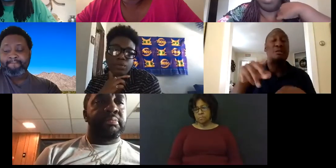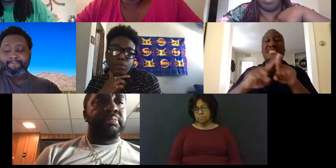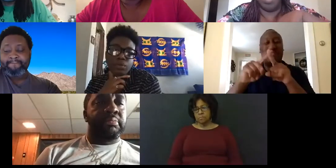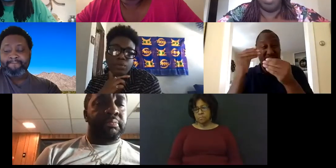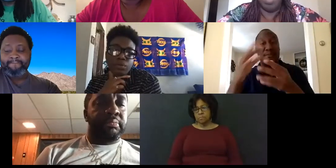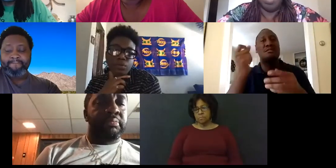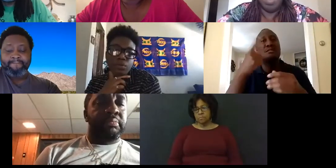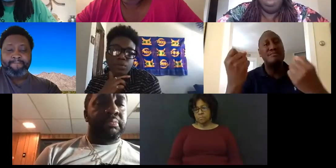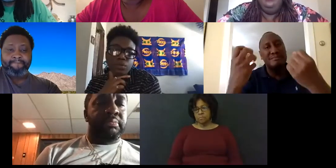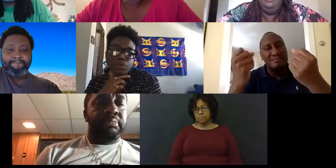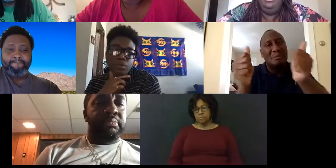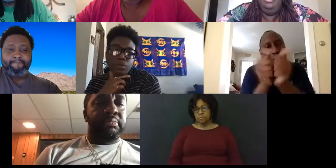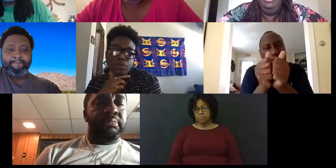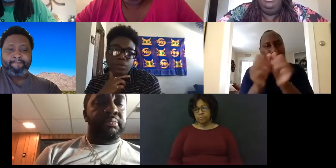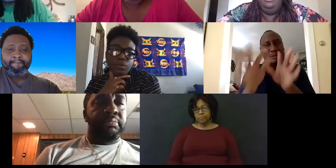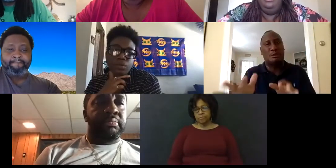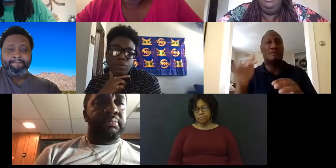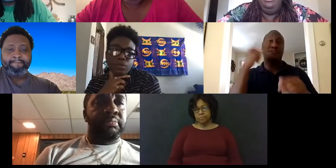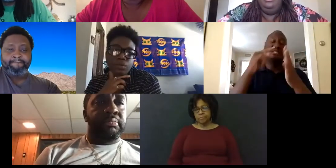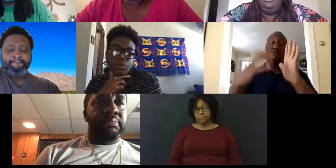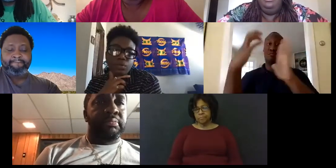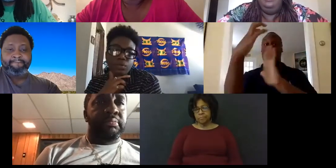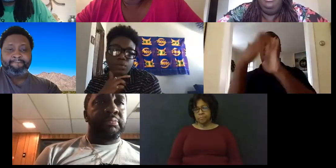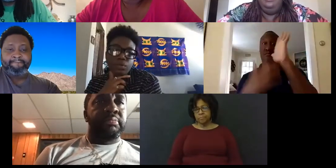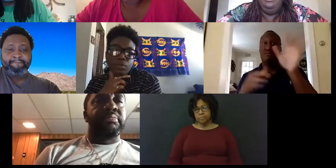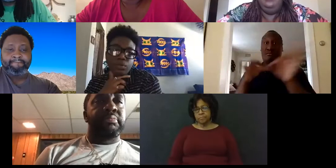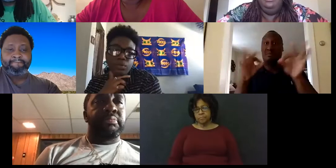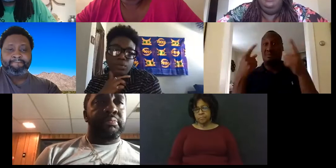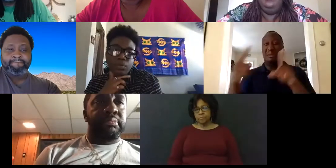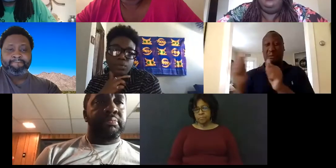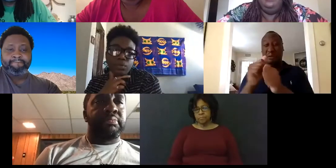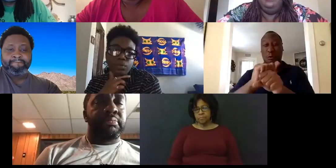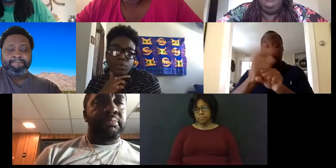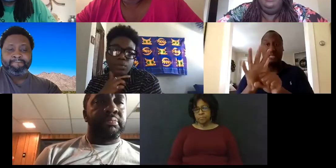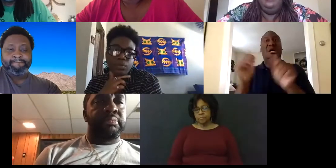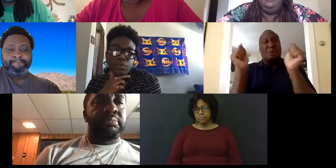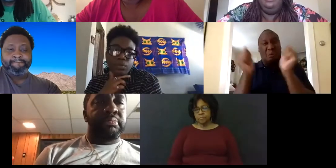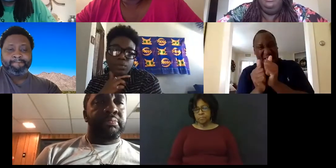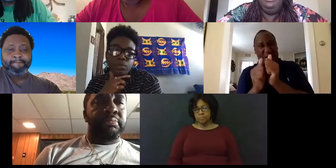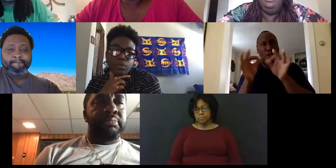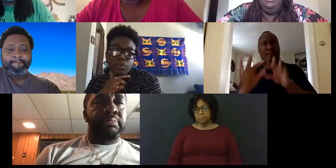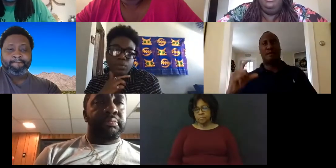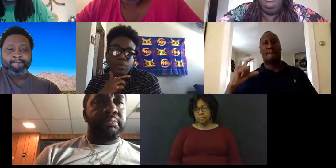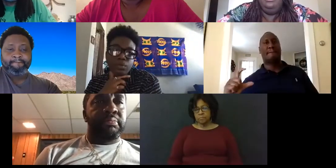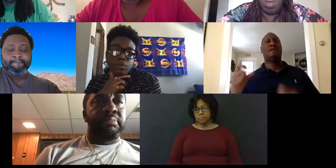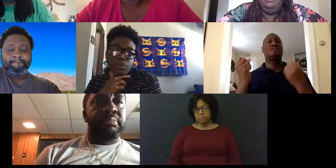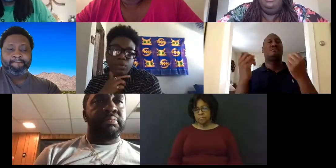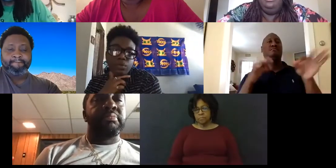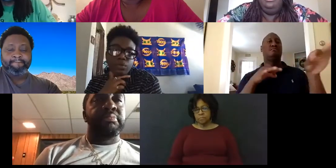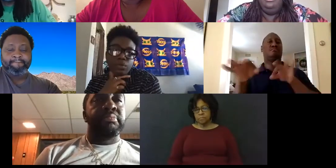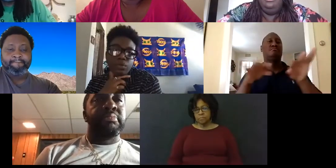to provide, you know, things through technology to have the interpreter. You know, they gave a lot of data